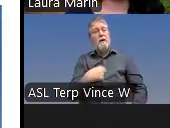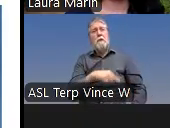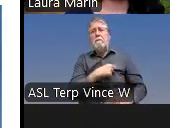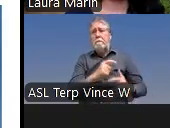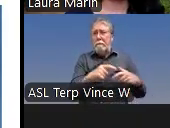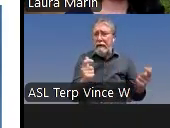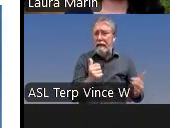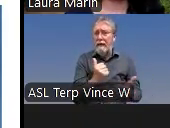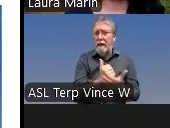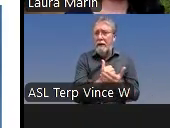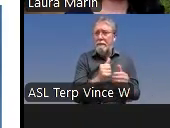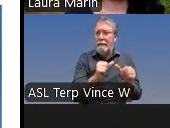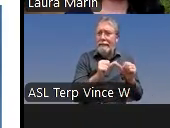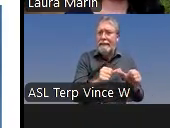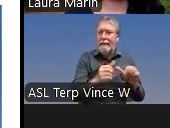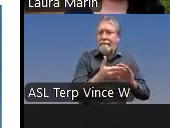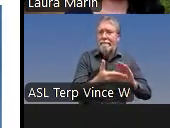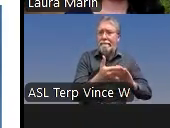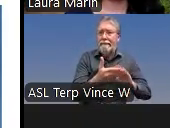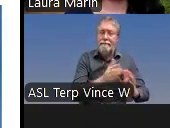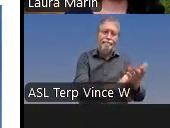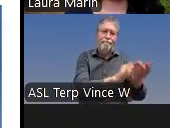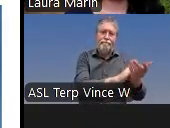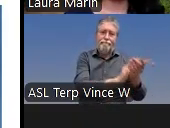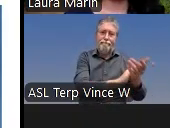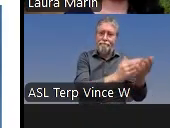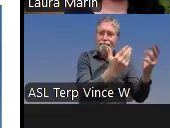keeping things running. So props to him.